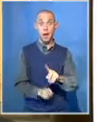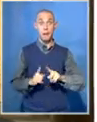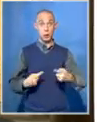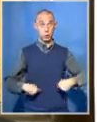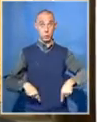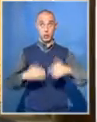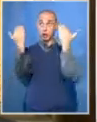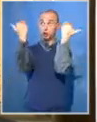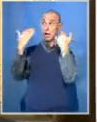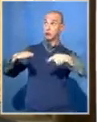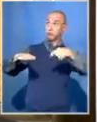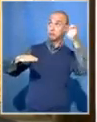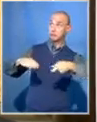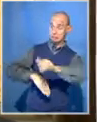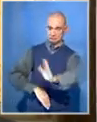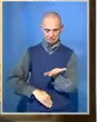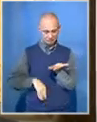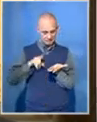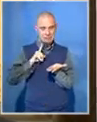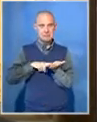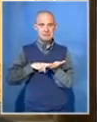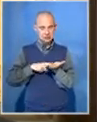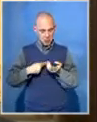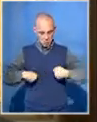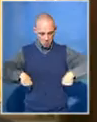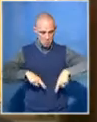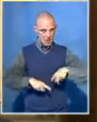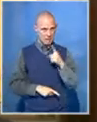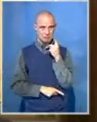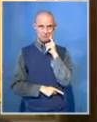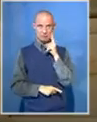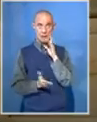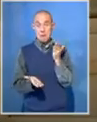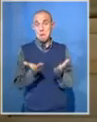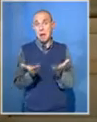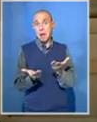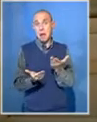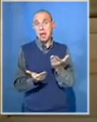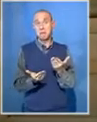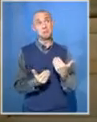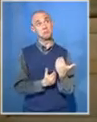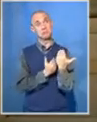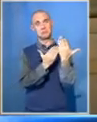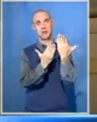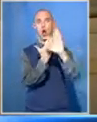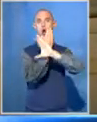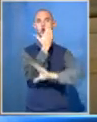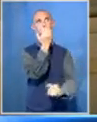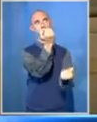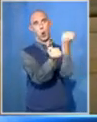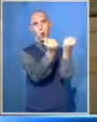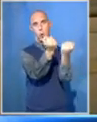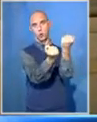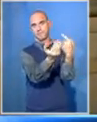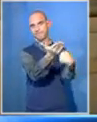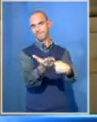determine whether this is a matter that we can escalate to the Constitutional Court or not. While it weighs its options,